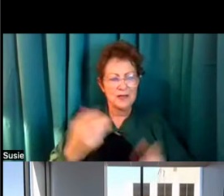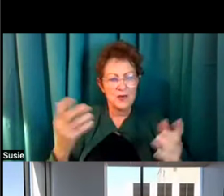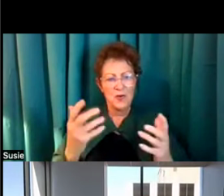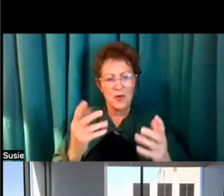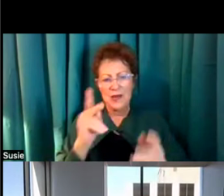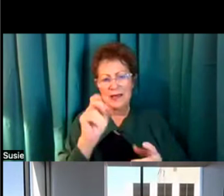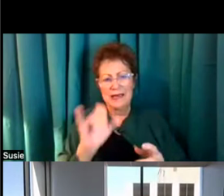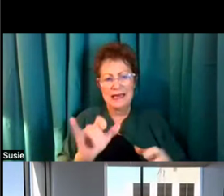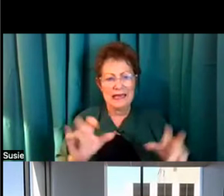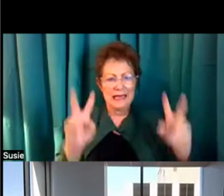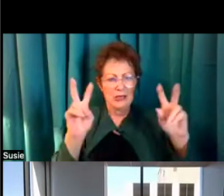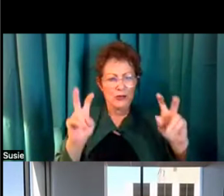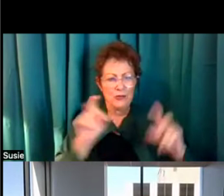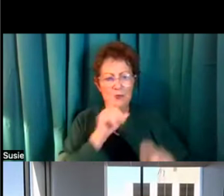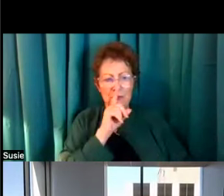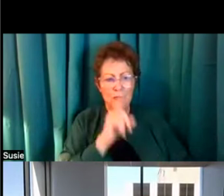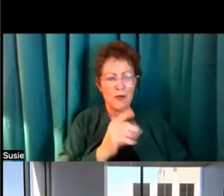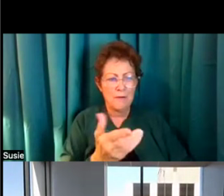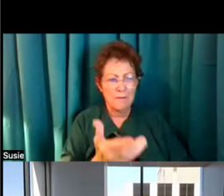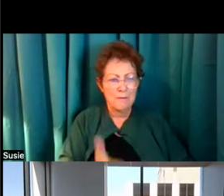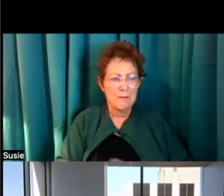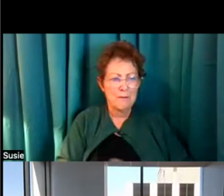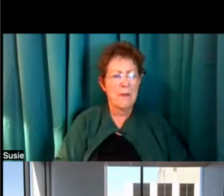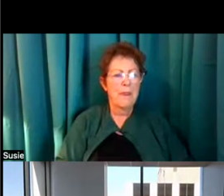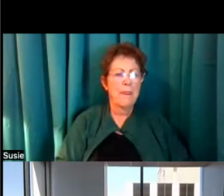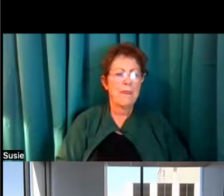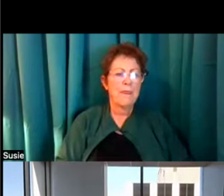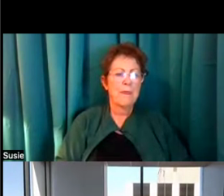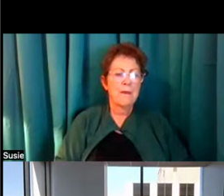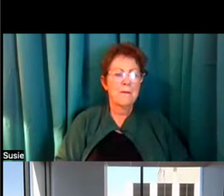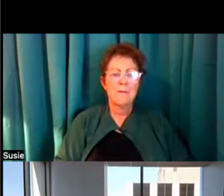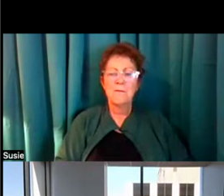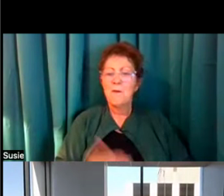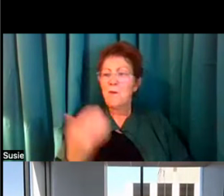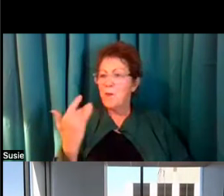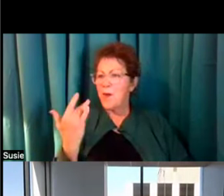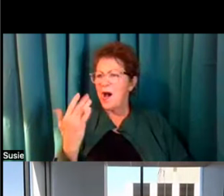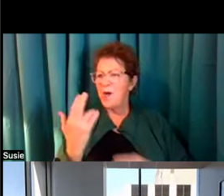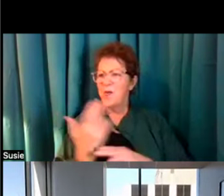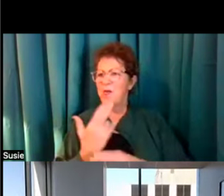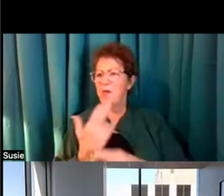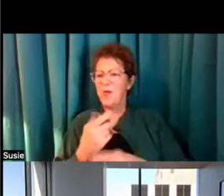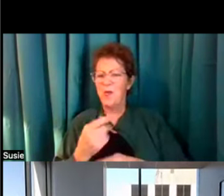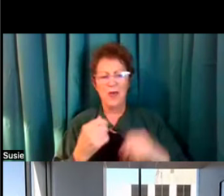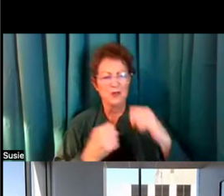see are. So why would you want to use this structure given all some of the complexities?